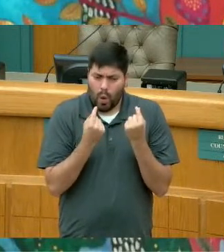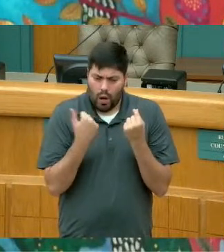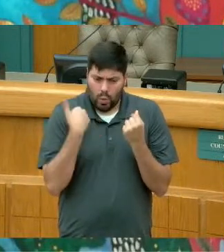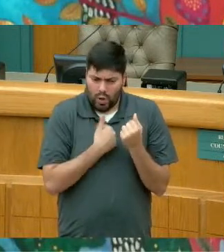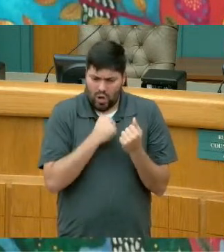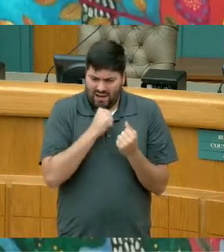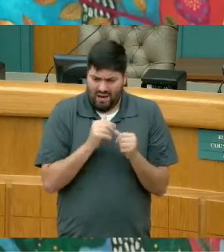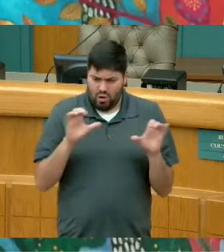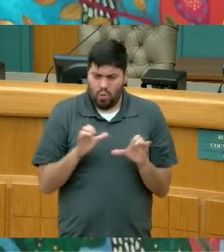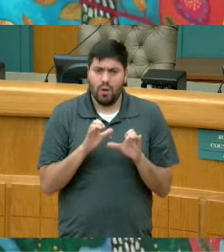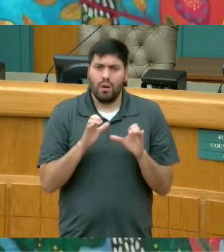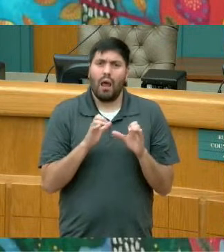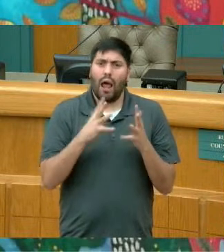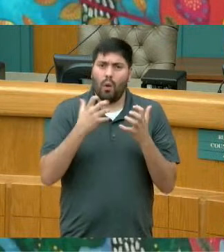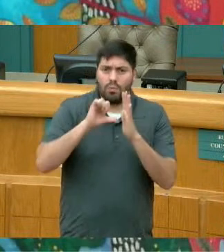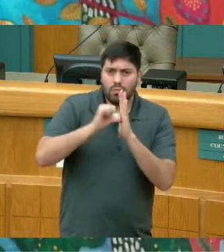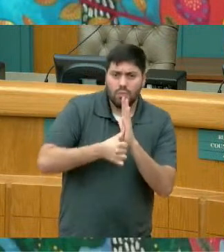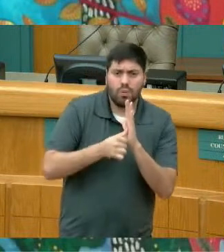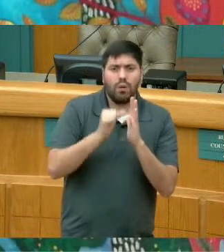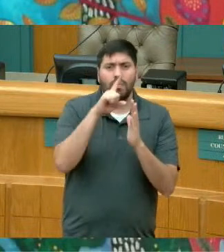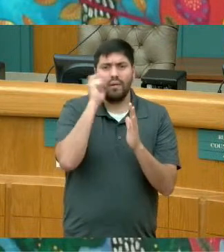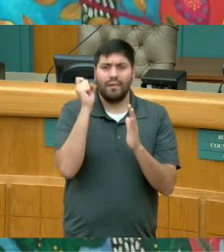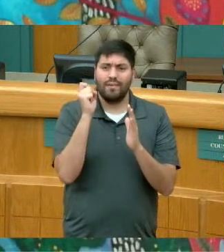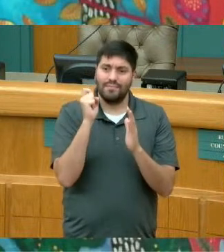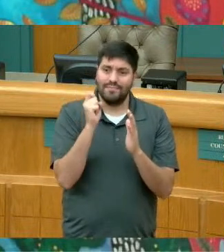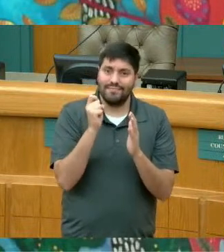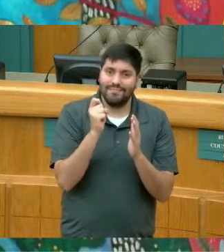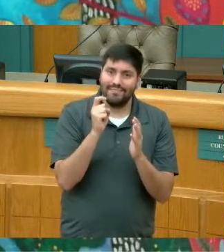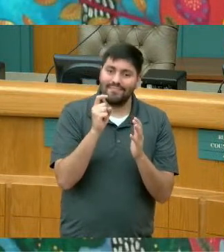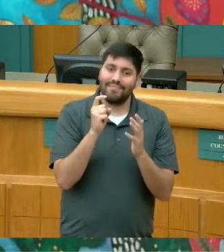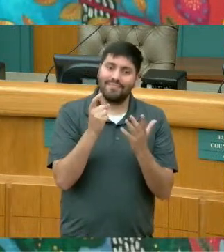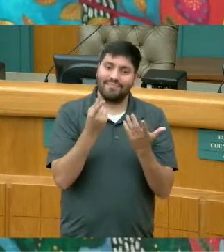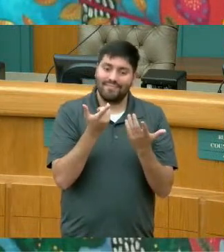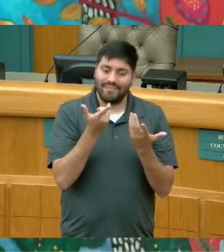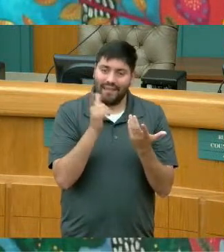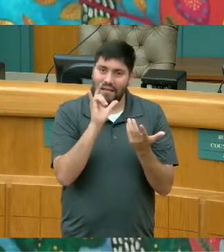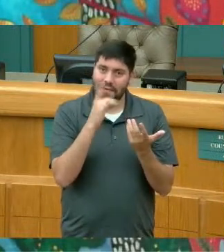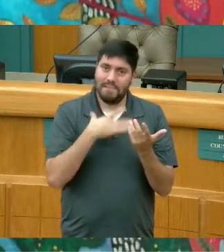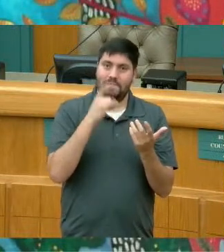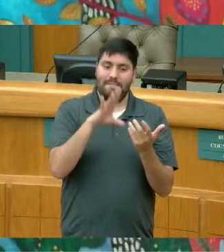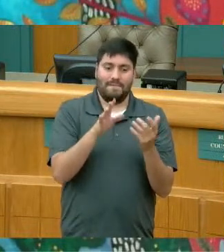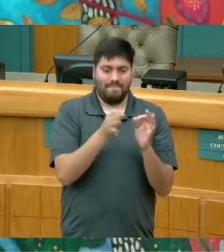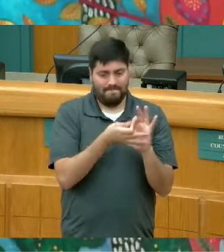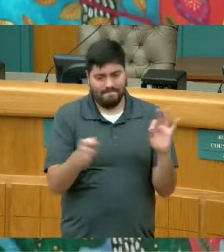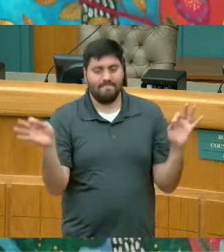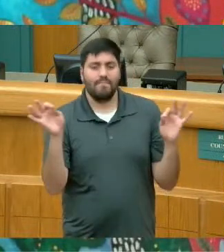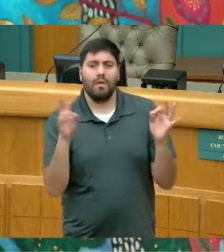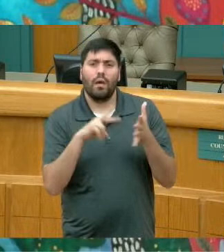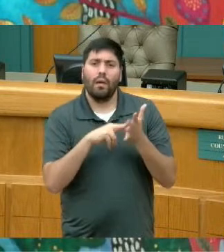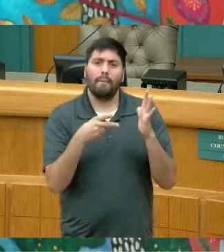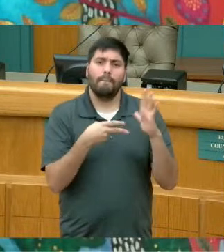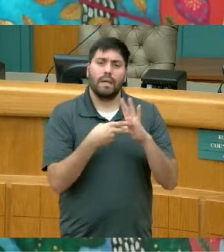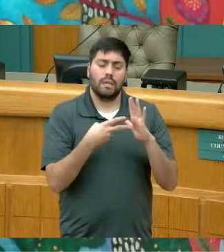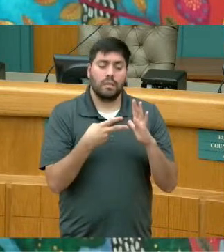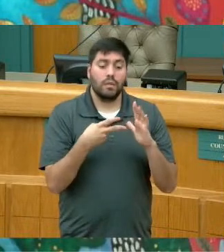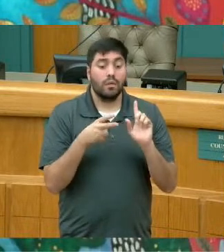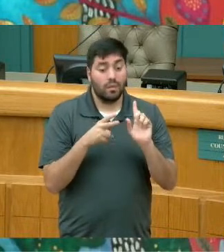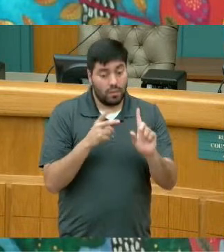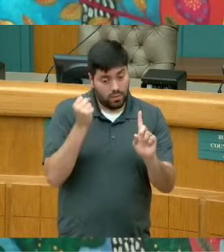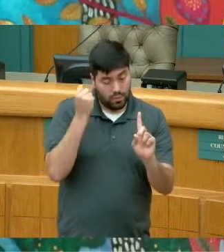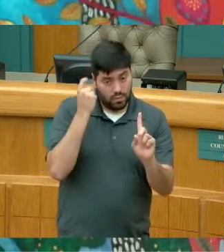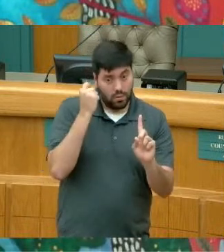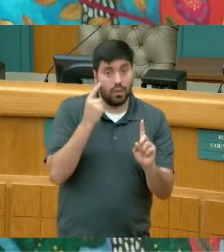doing. Let me say that again, because I really like this line, and I think it's an important one to this conversation that we have